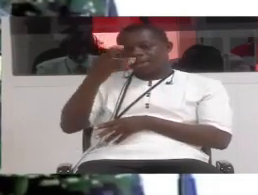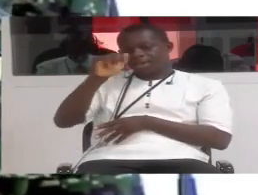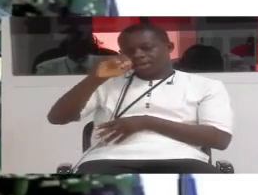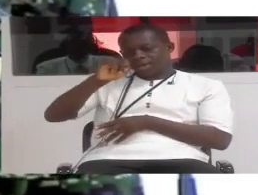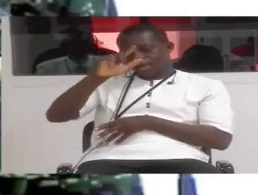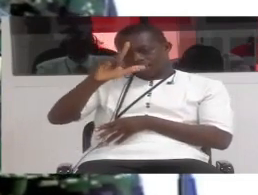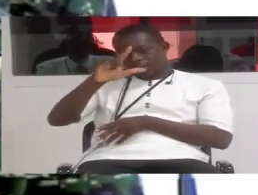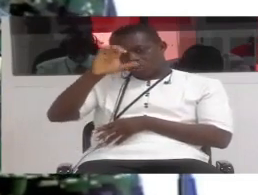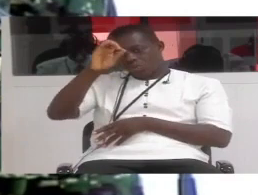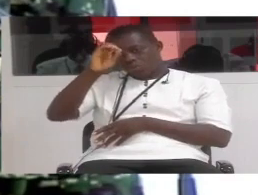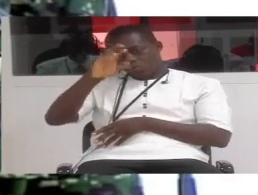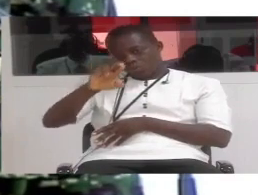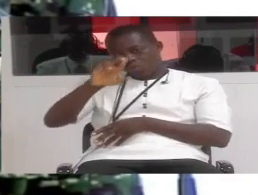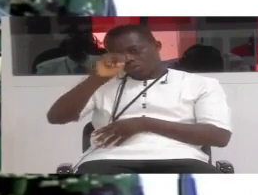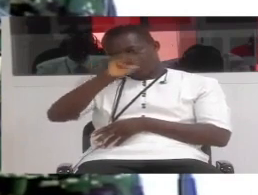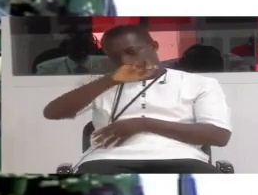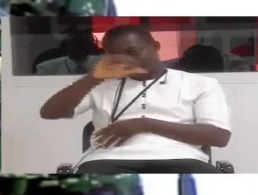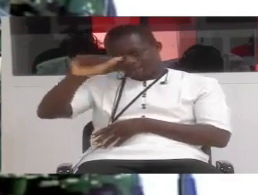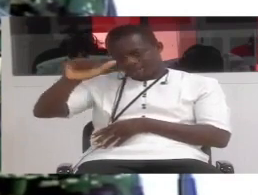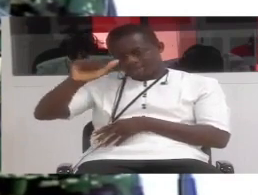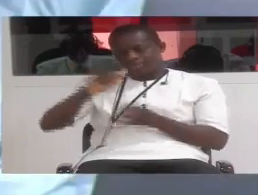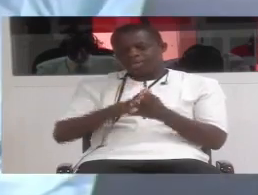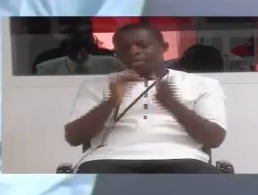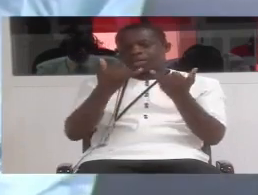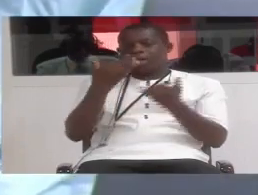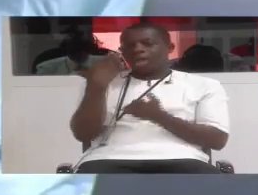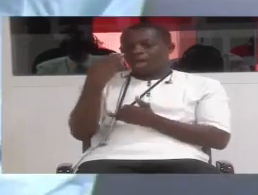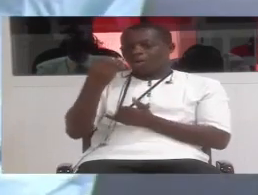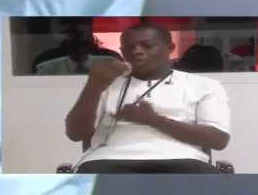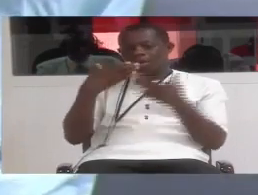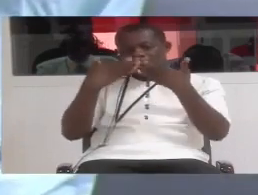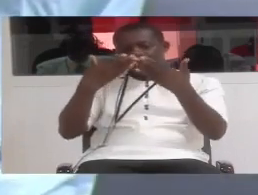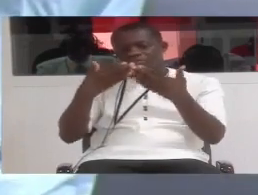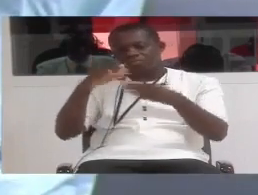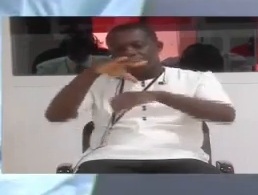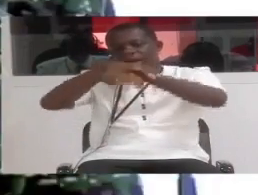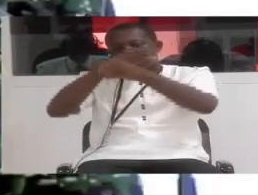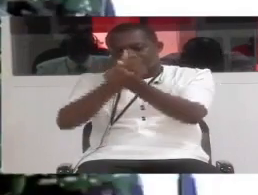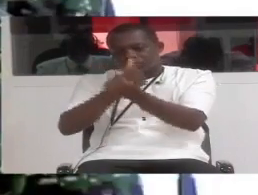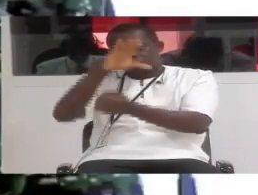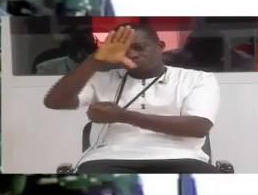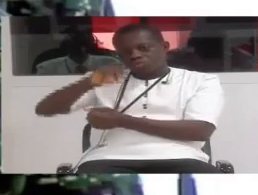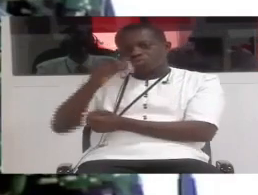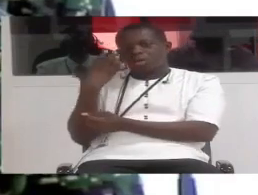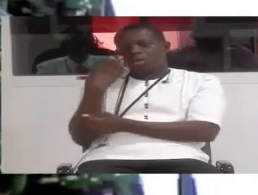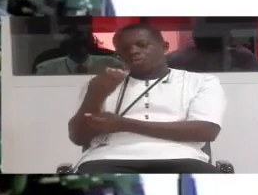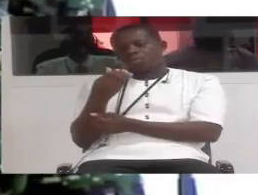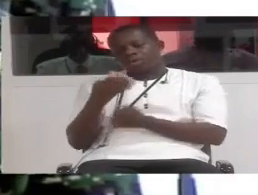Correa. So kindly tell us how the arrest was effected. Legi wax ñu naka ngeen jappé